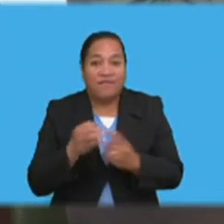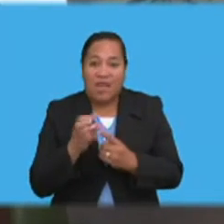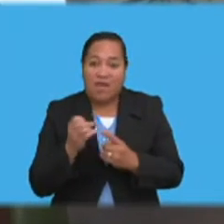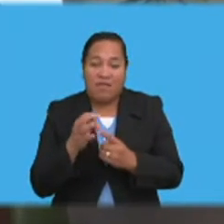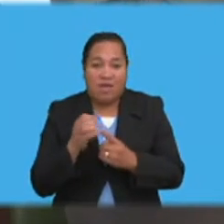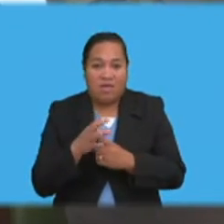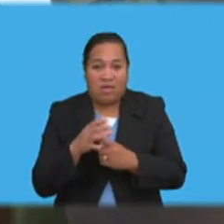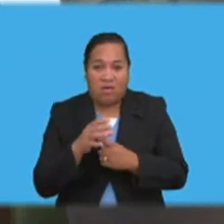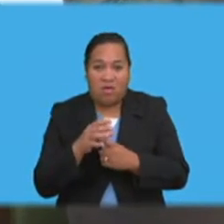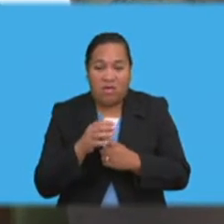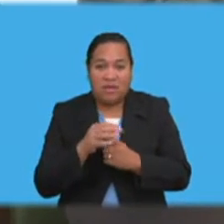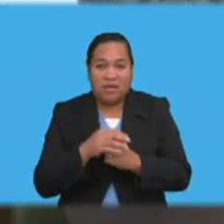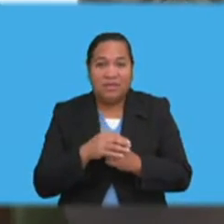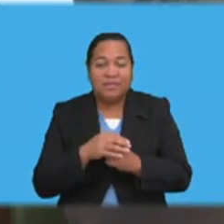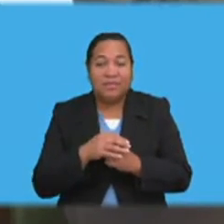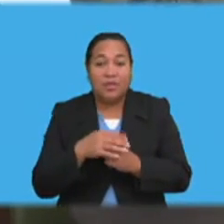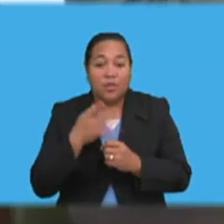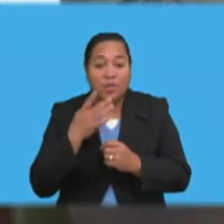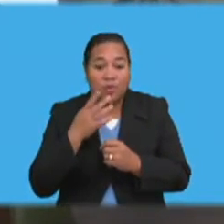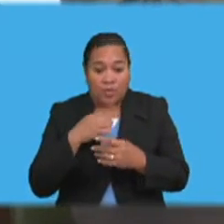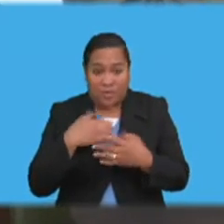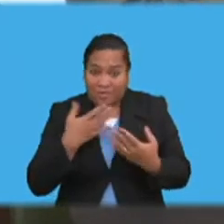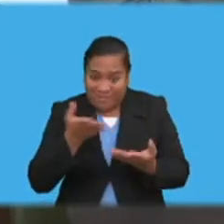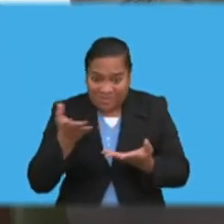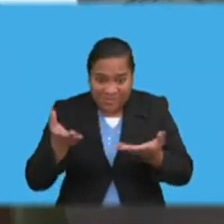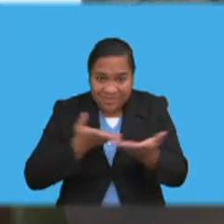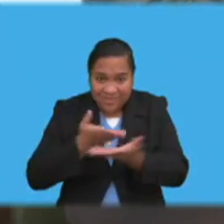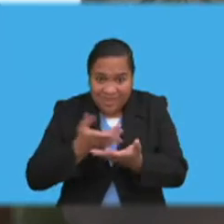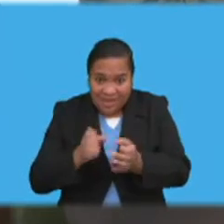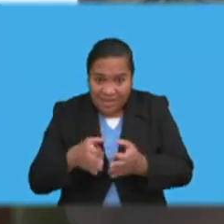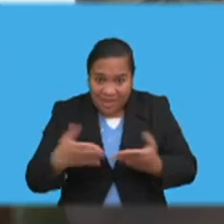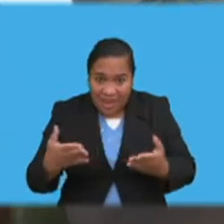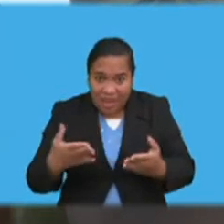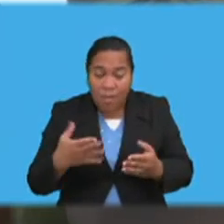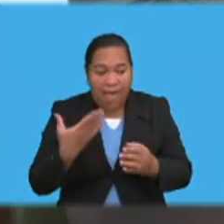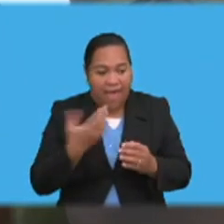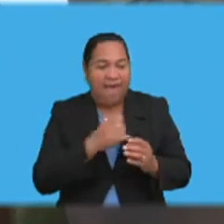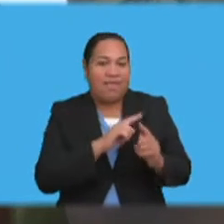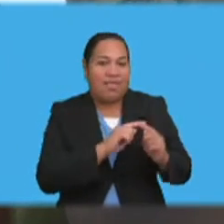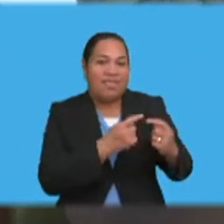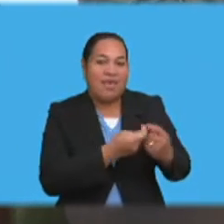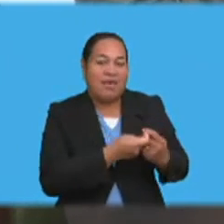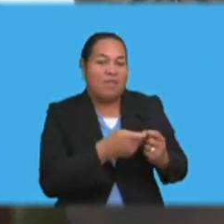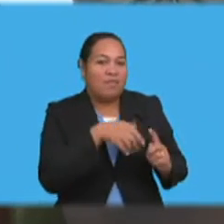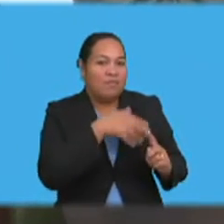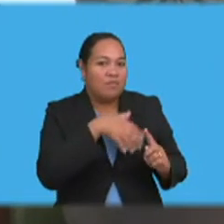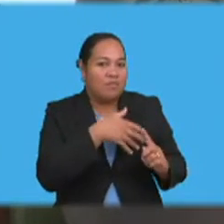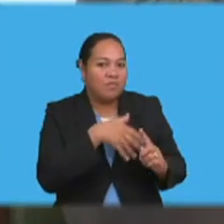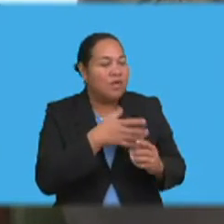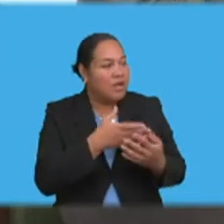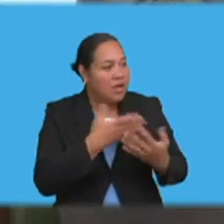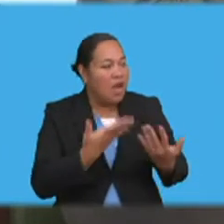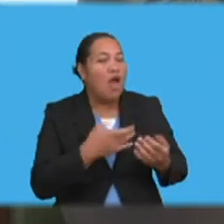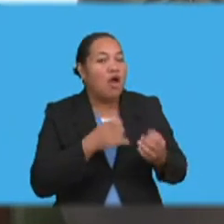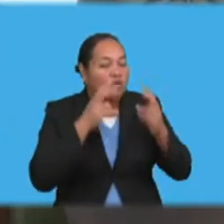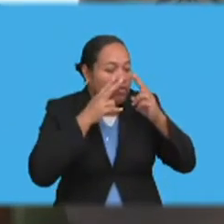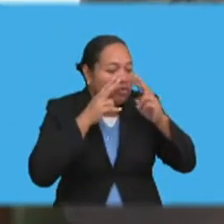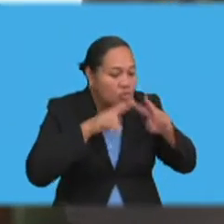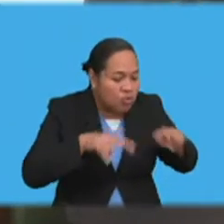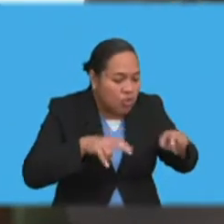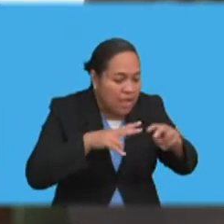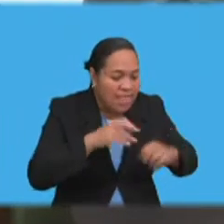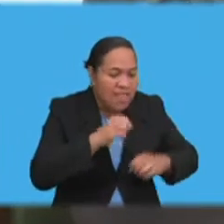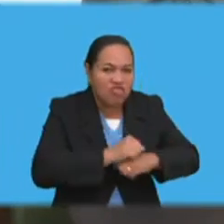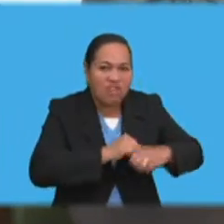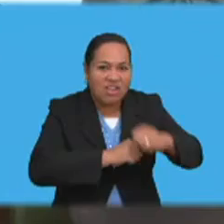Madam Speaker. And as we speak, we have a team that is currently looking at the structure